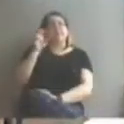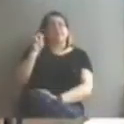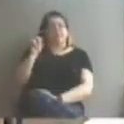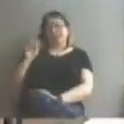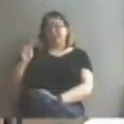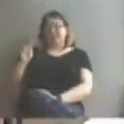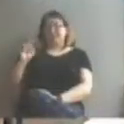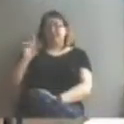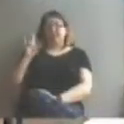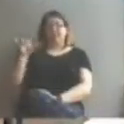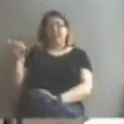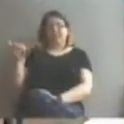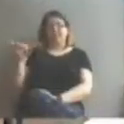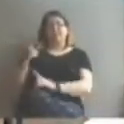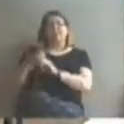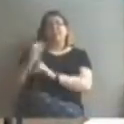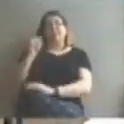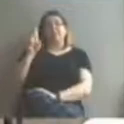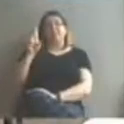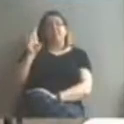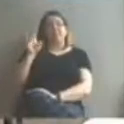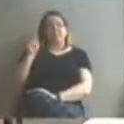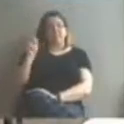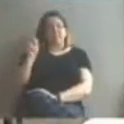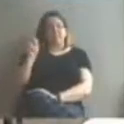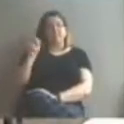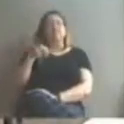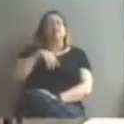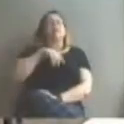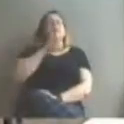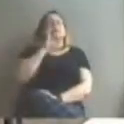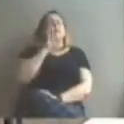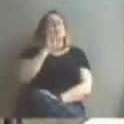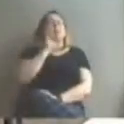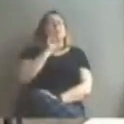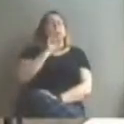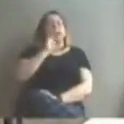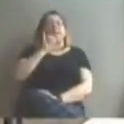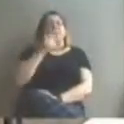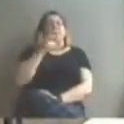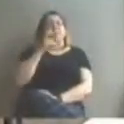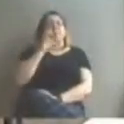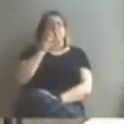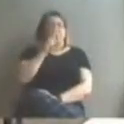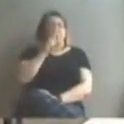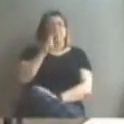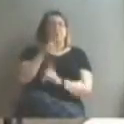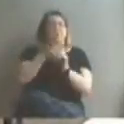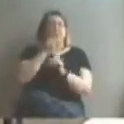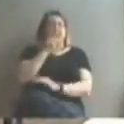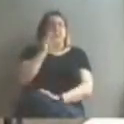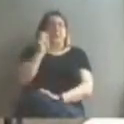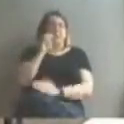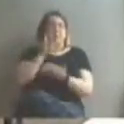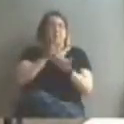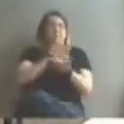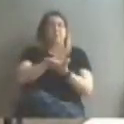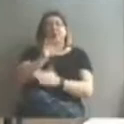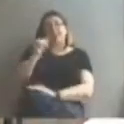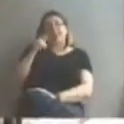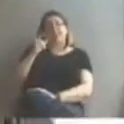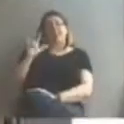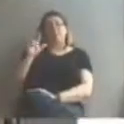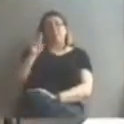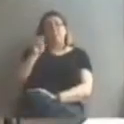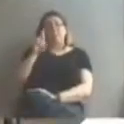teacher at Audubon Traditional Elementary School, Kim Joyner, a teacher at No Middle School, and April Moore, a